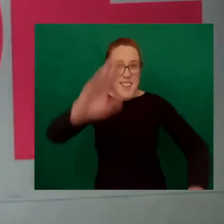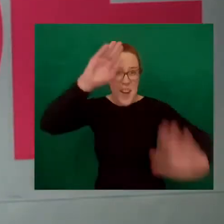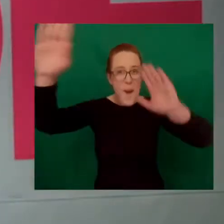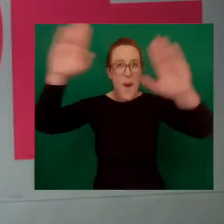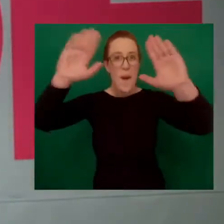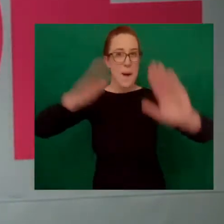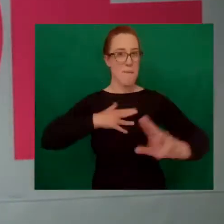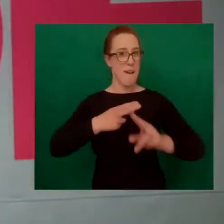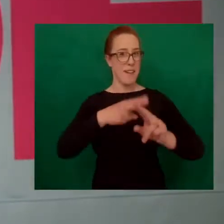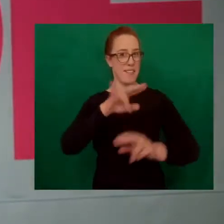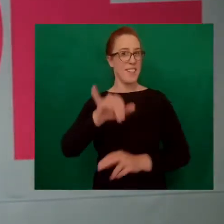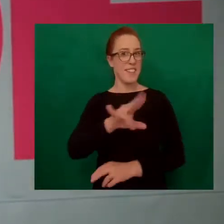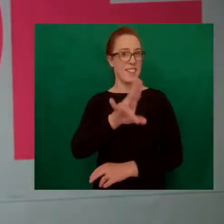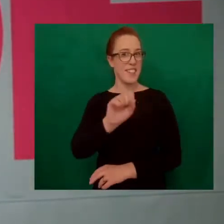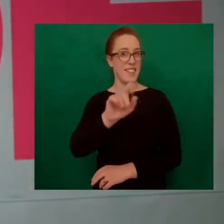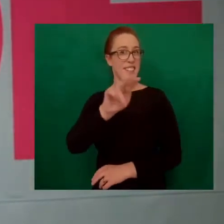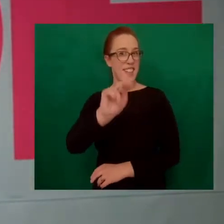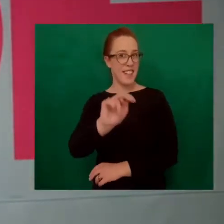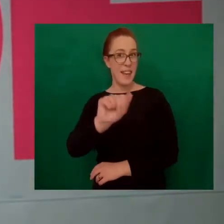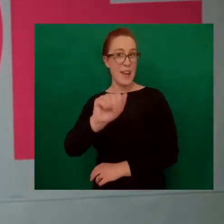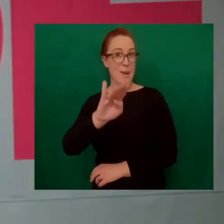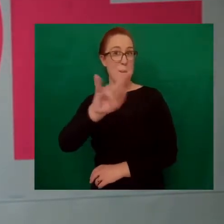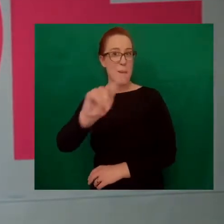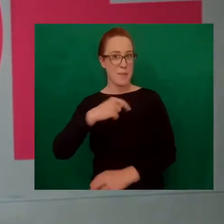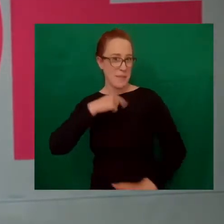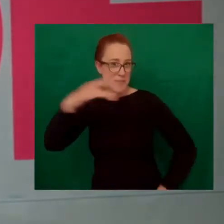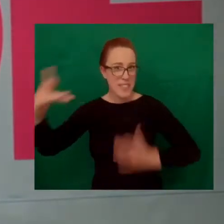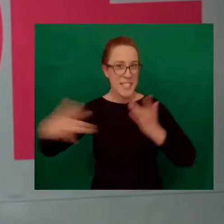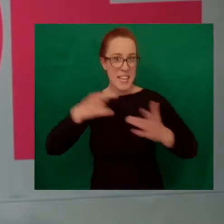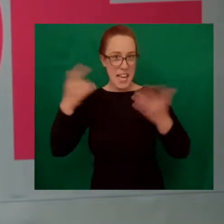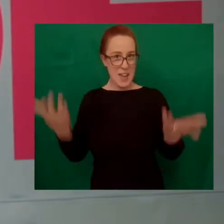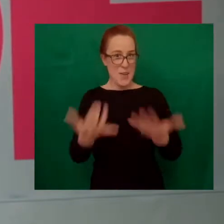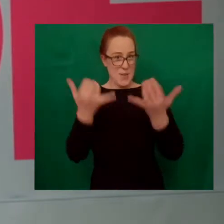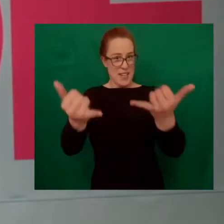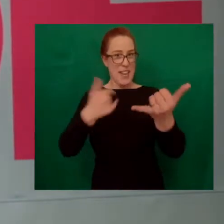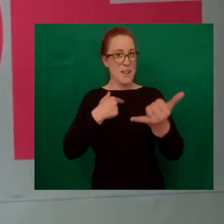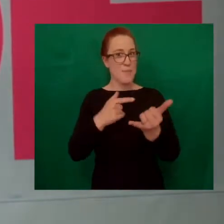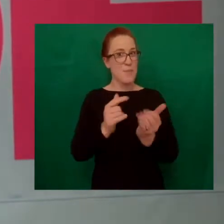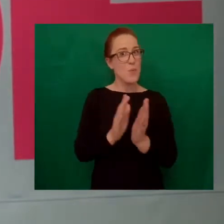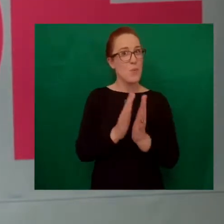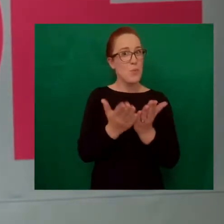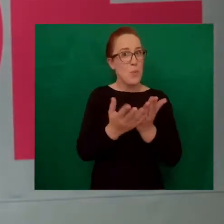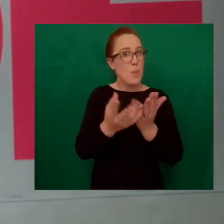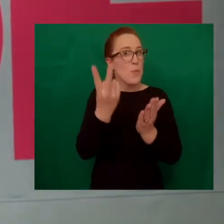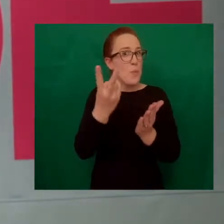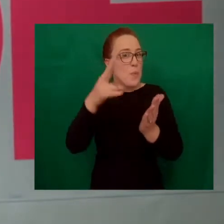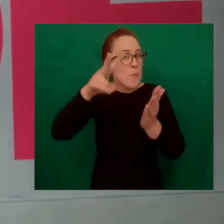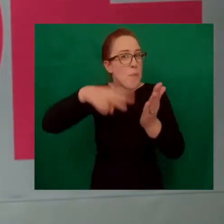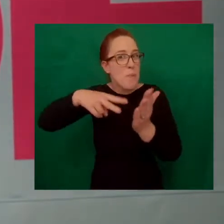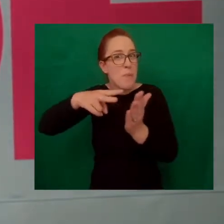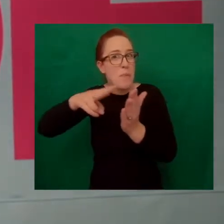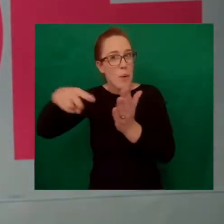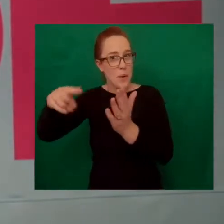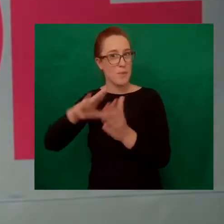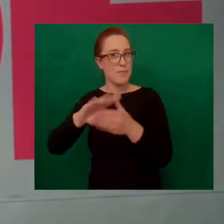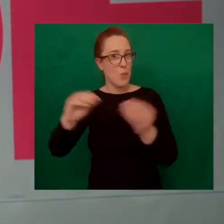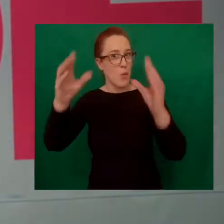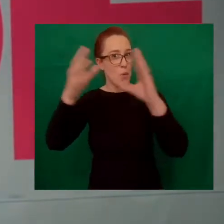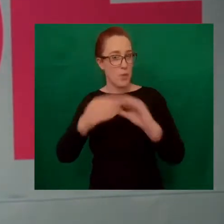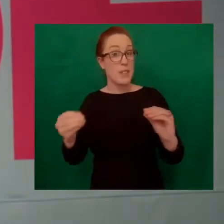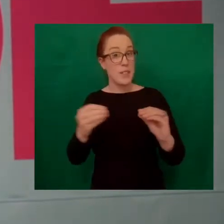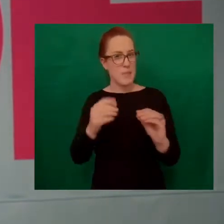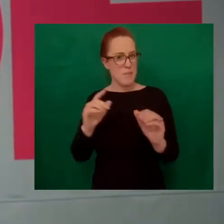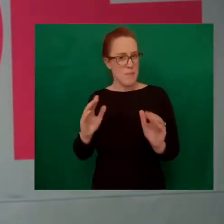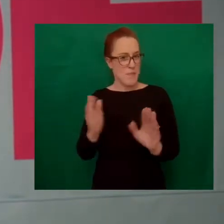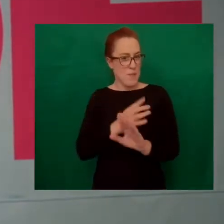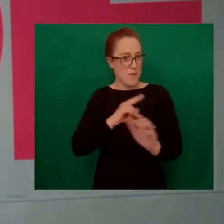Hi everybody, I'm Justin Abit, and I am so excited to be here today to read you a couple of books. However, before I get started,